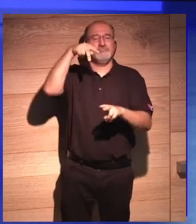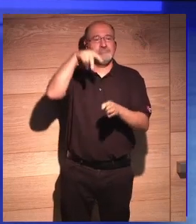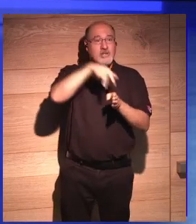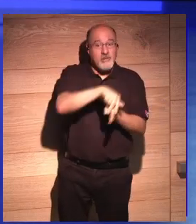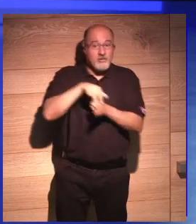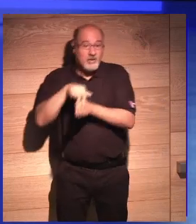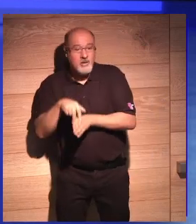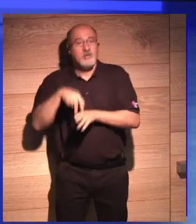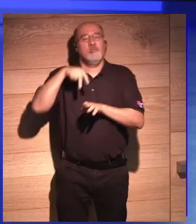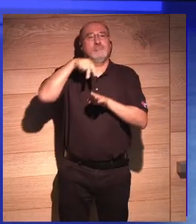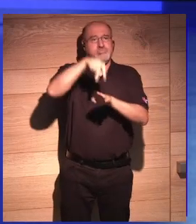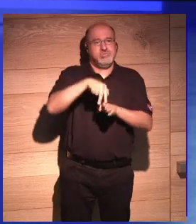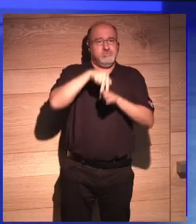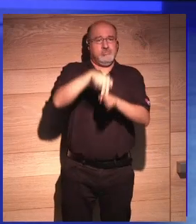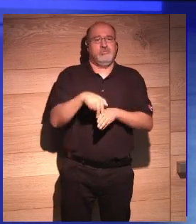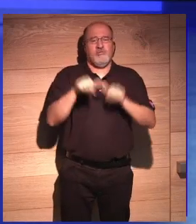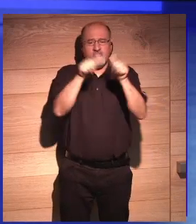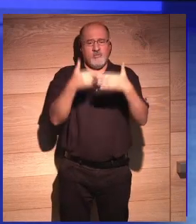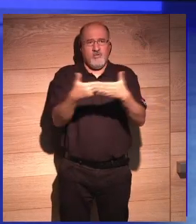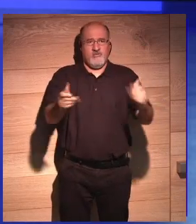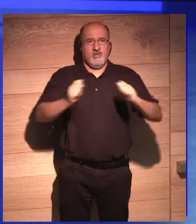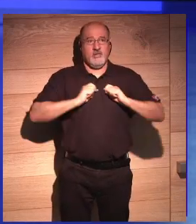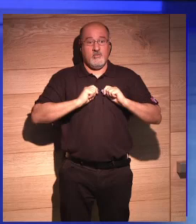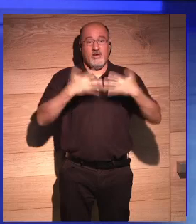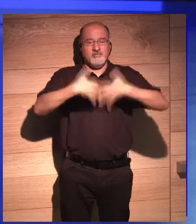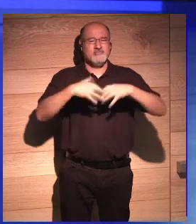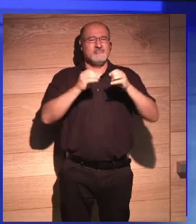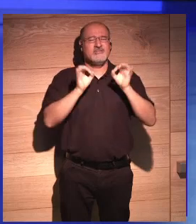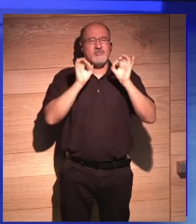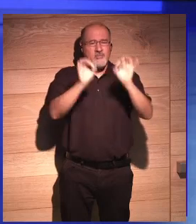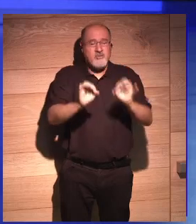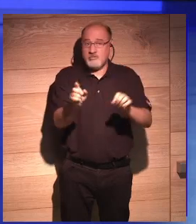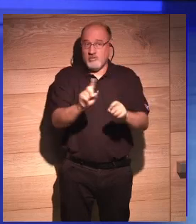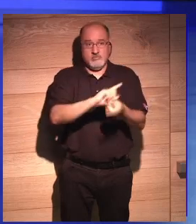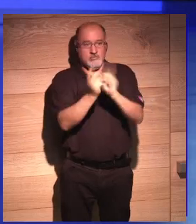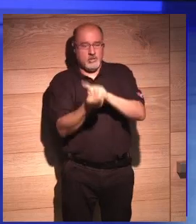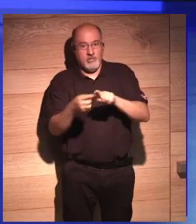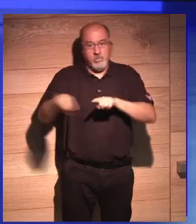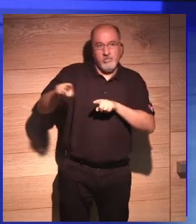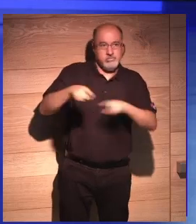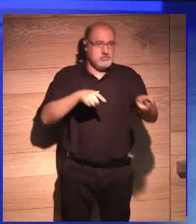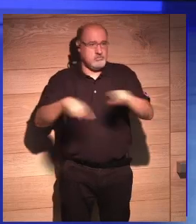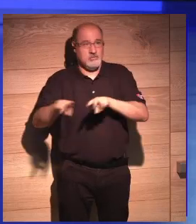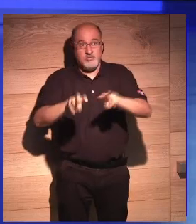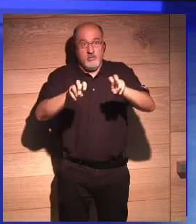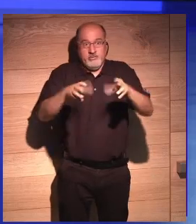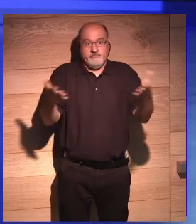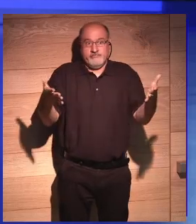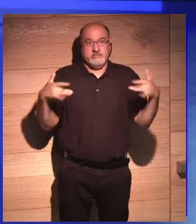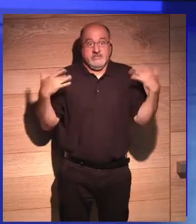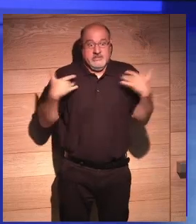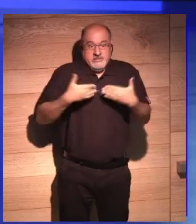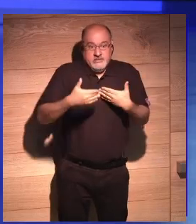set industry. And so there's lots of creativity from the production that we have to rely on as well.